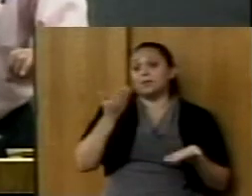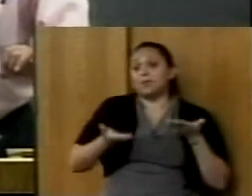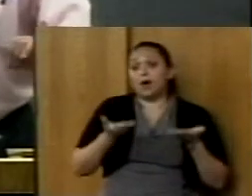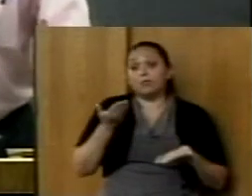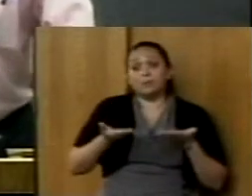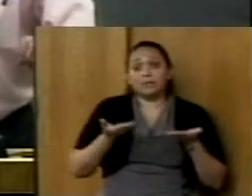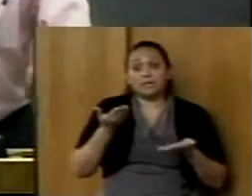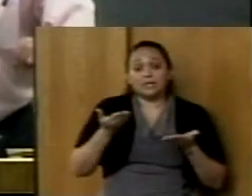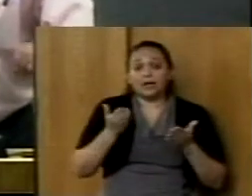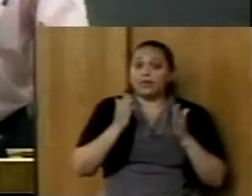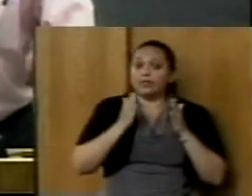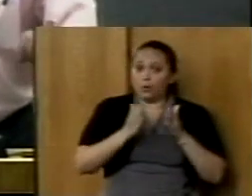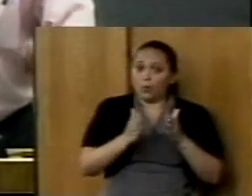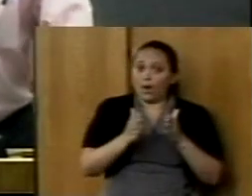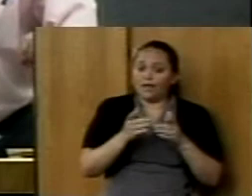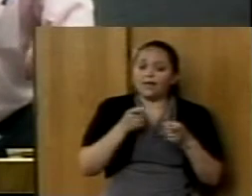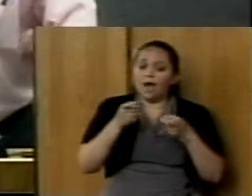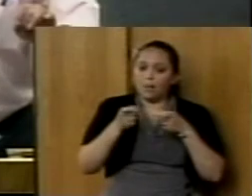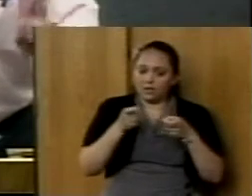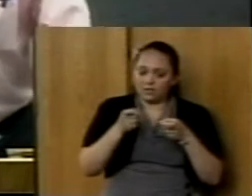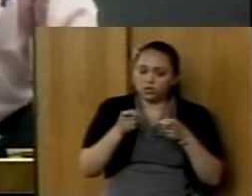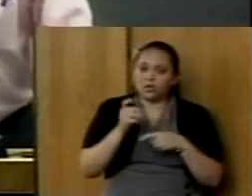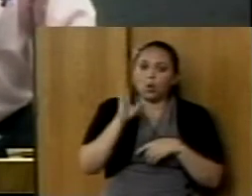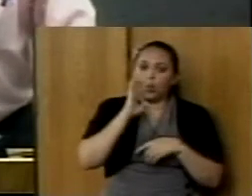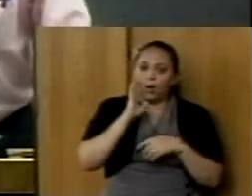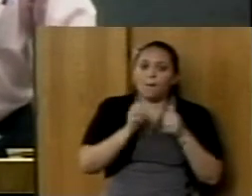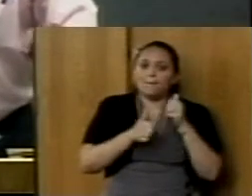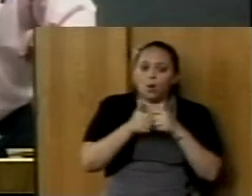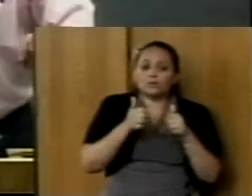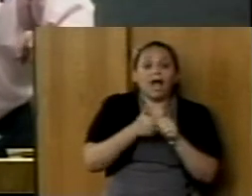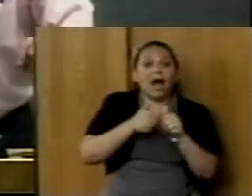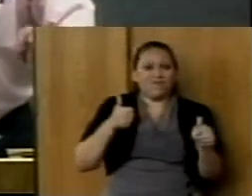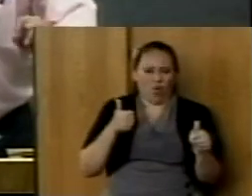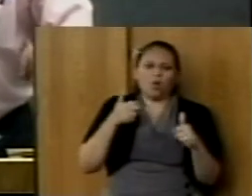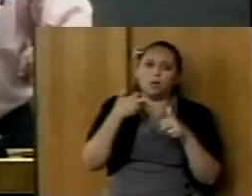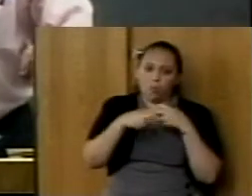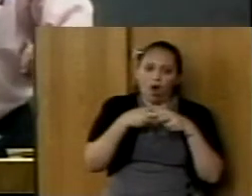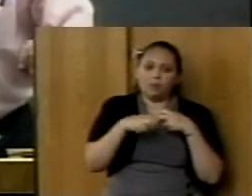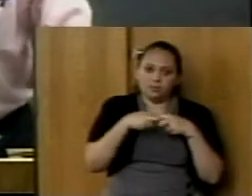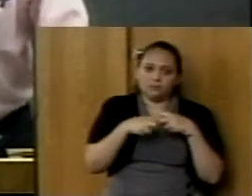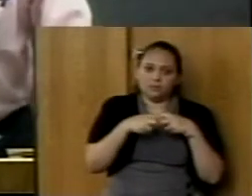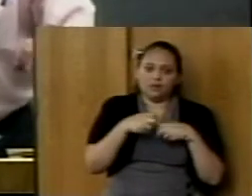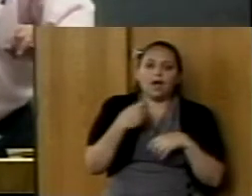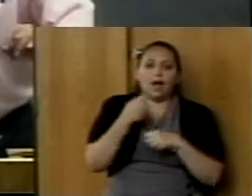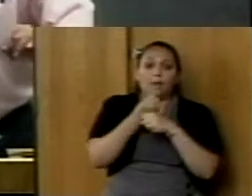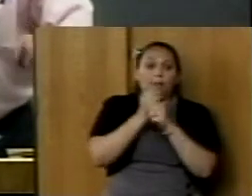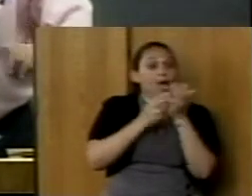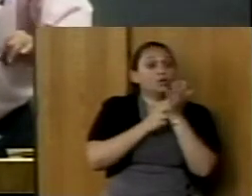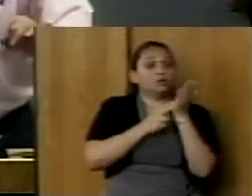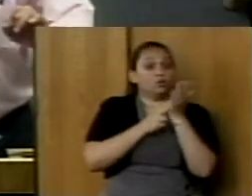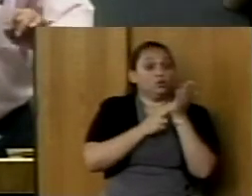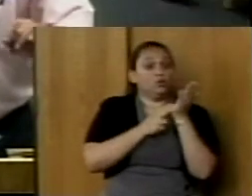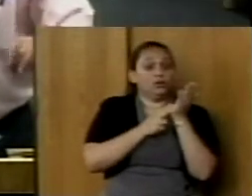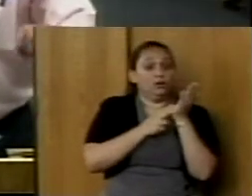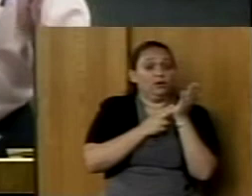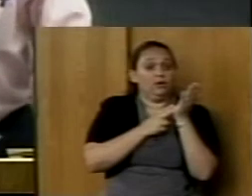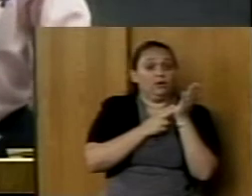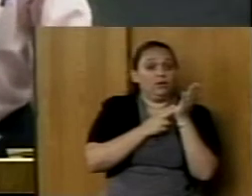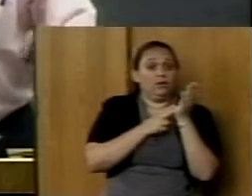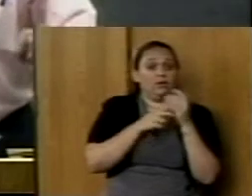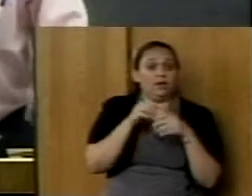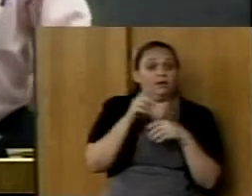probably the way that the administration will most avoid problems and will make sure that